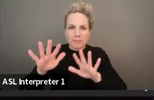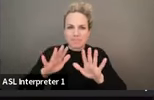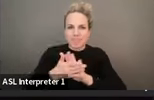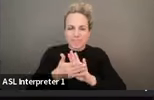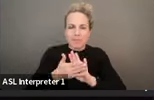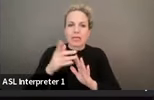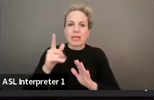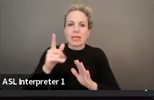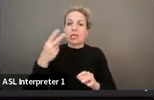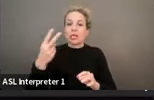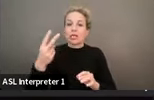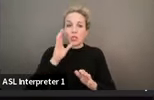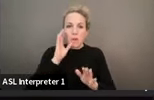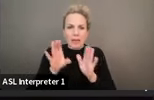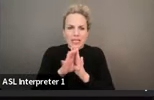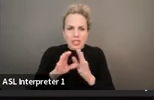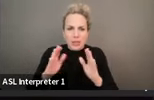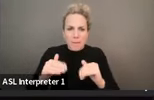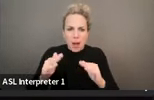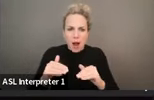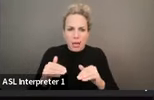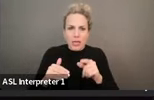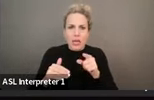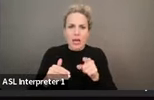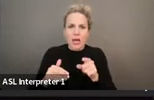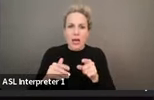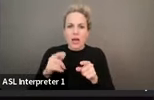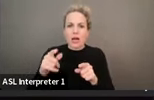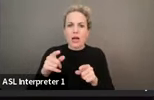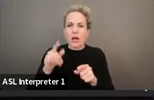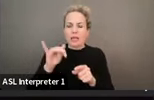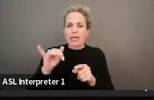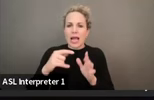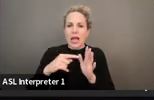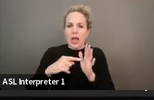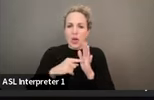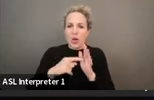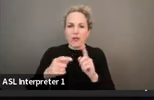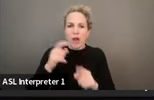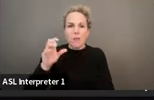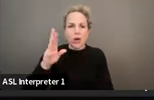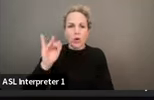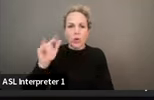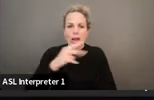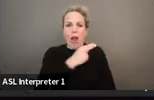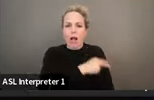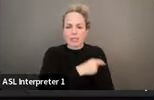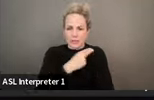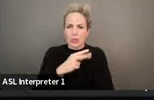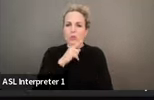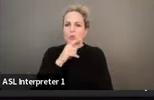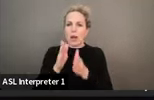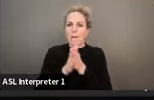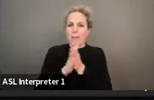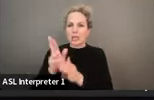The two pictures flanking the middle picture on the bottom are examples of work from Craig Hospital. There's a very passionate